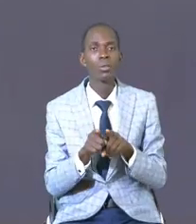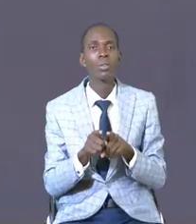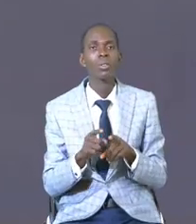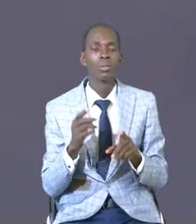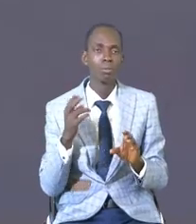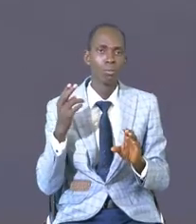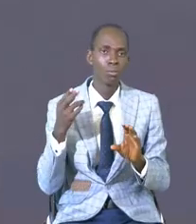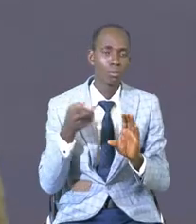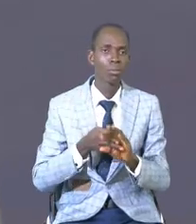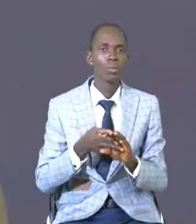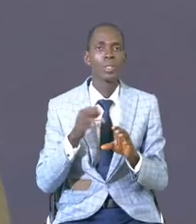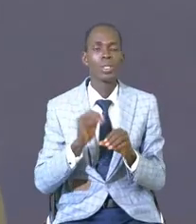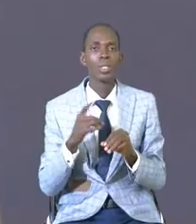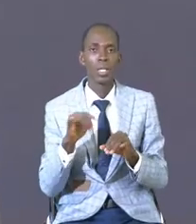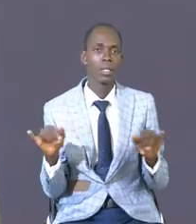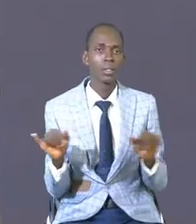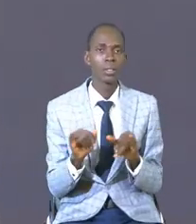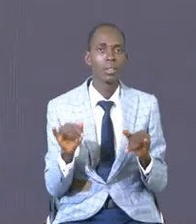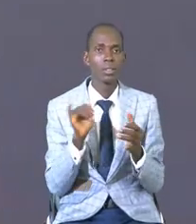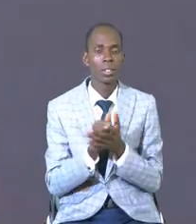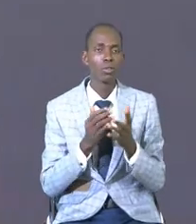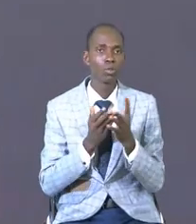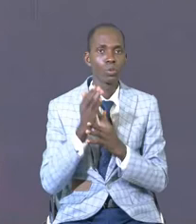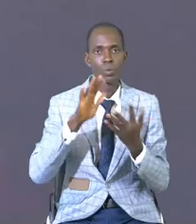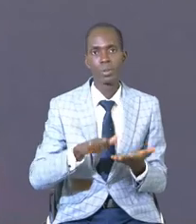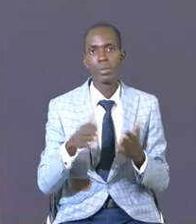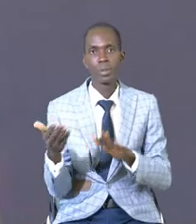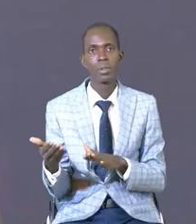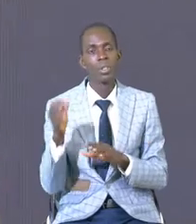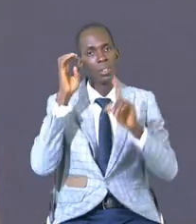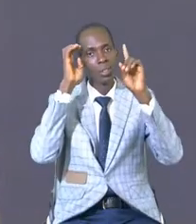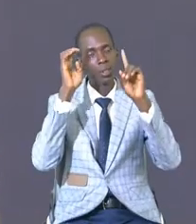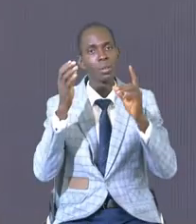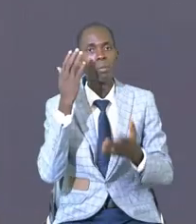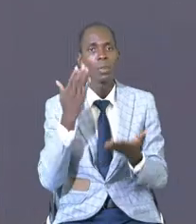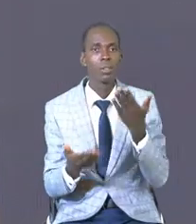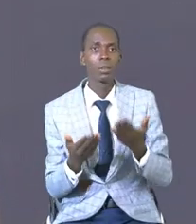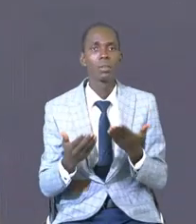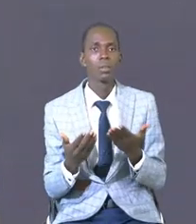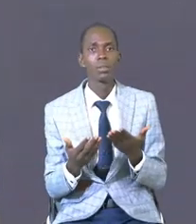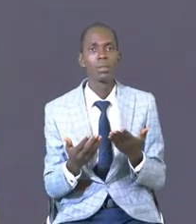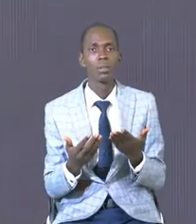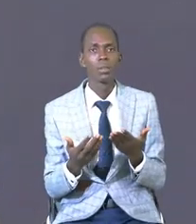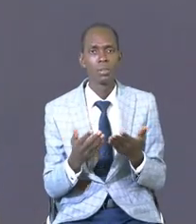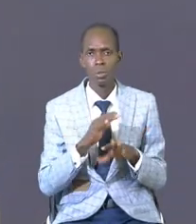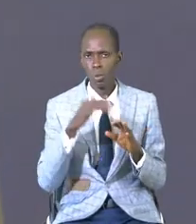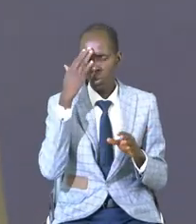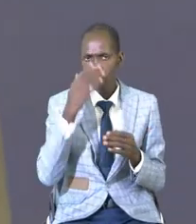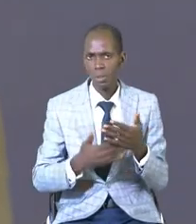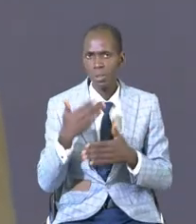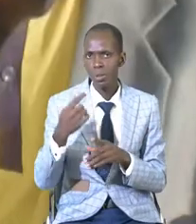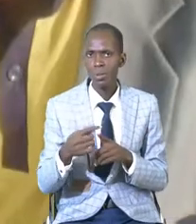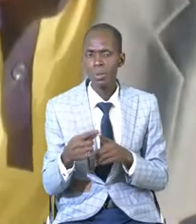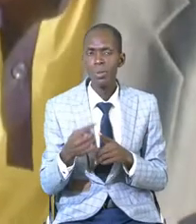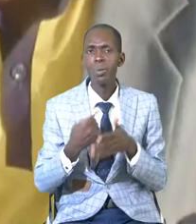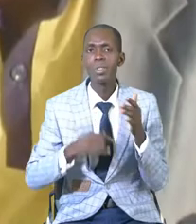of the same, that through death he might, you know the next word there, tell me the next